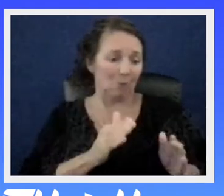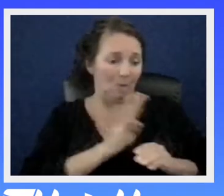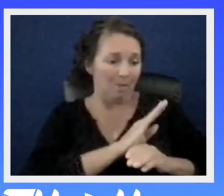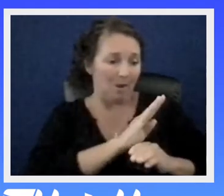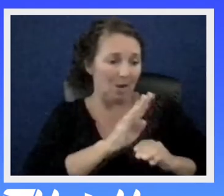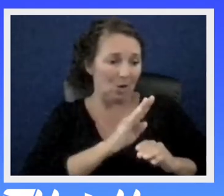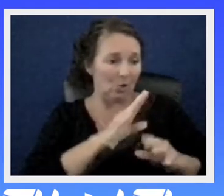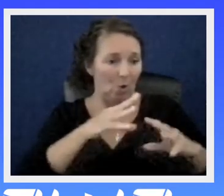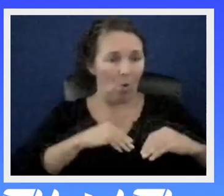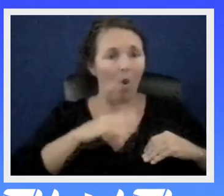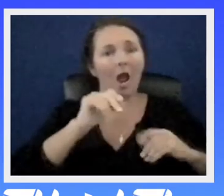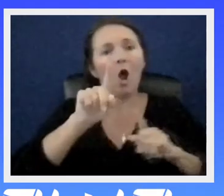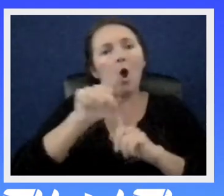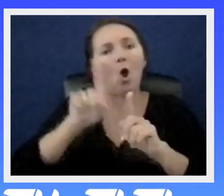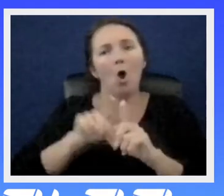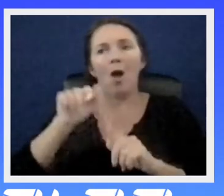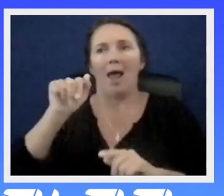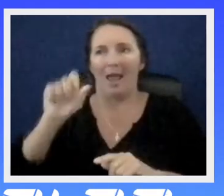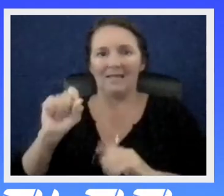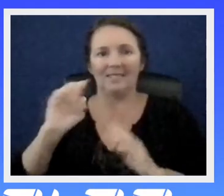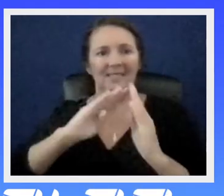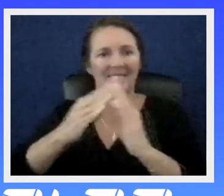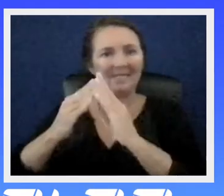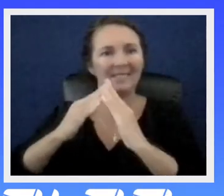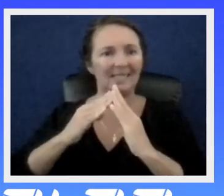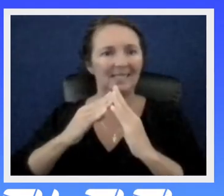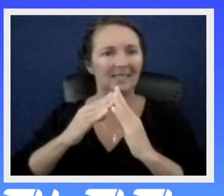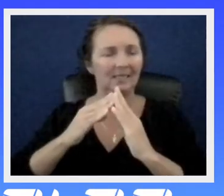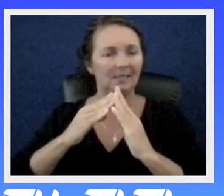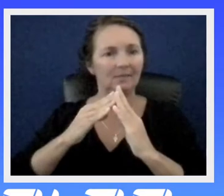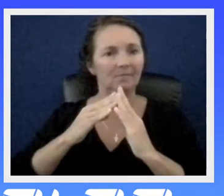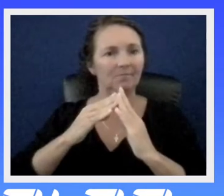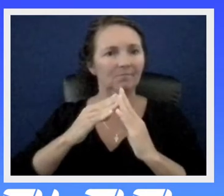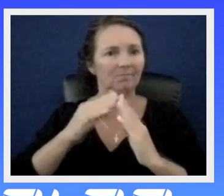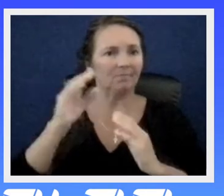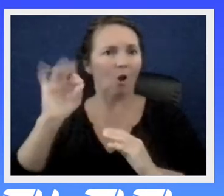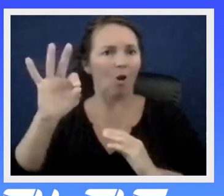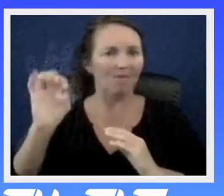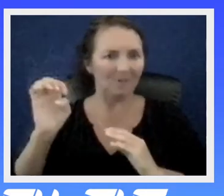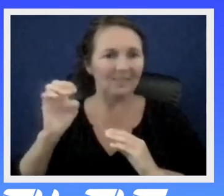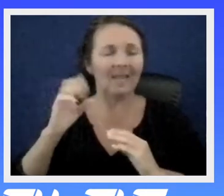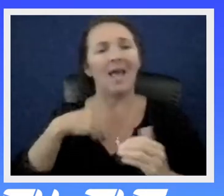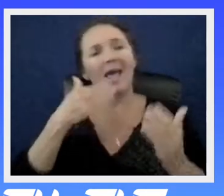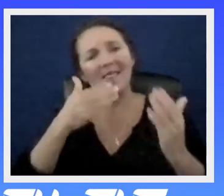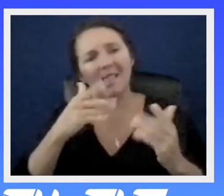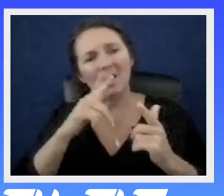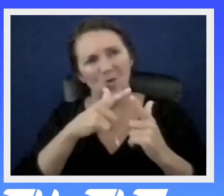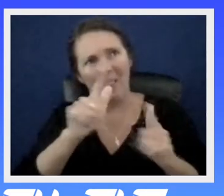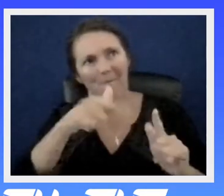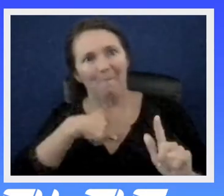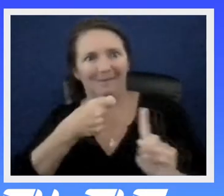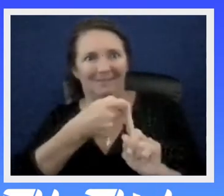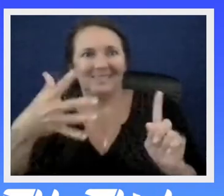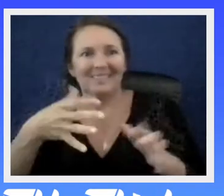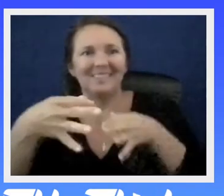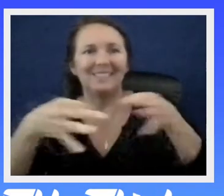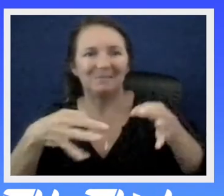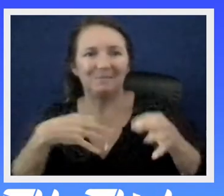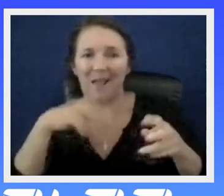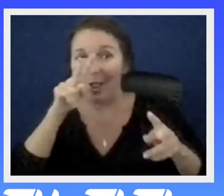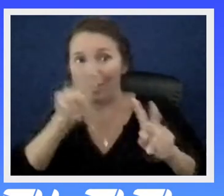as a city official. Really excited for this conversation. Thank you for the time just to kind of spell that out a little bit. Looking forward to getting into it.